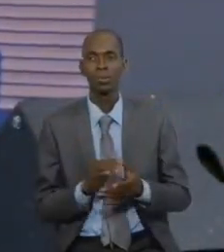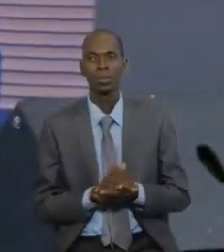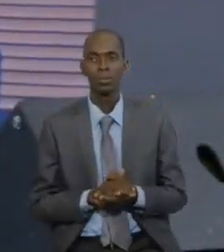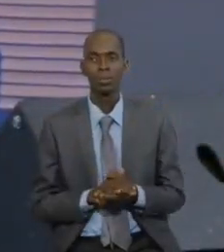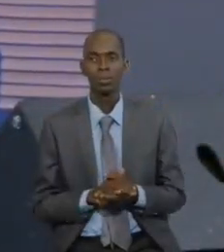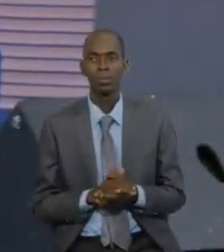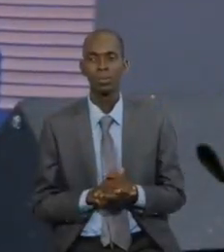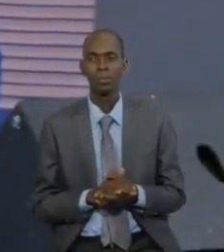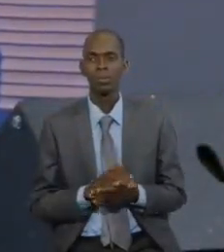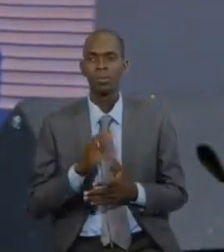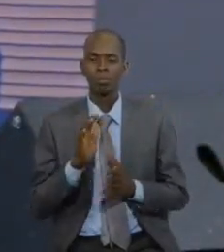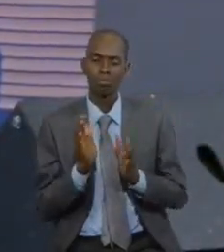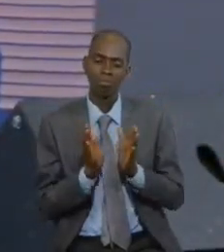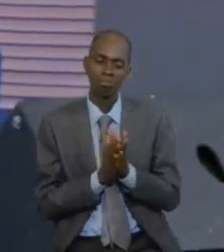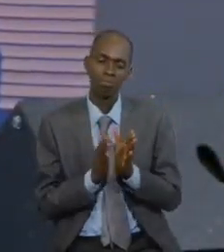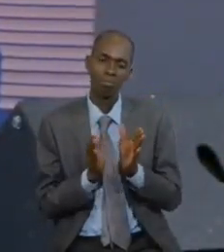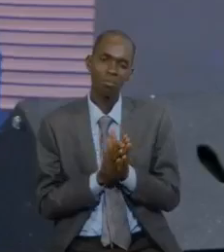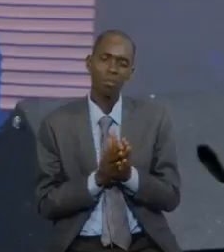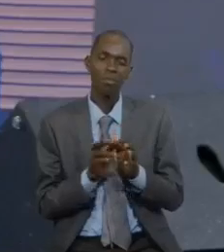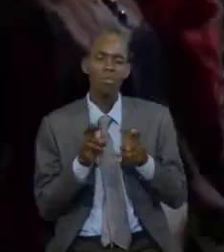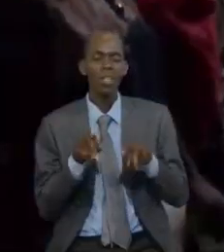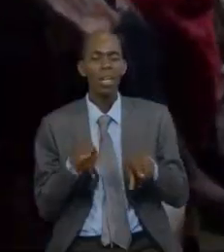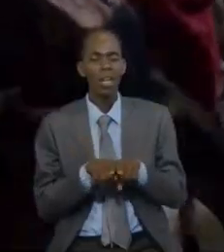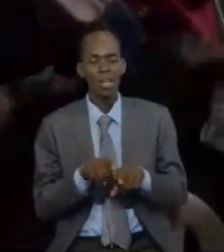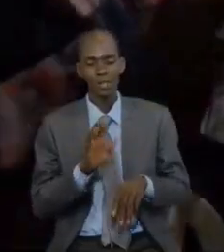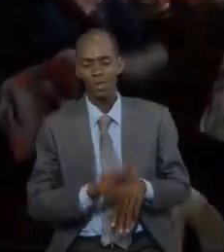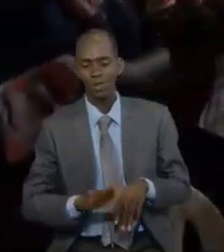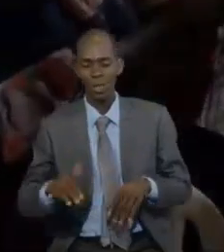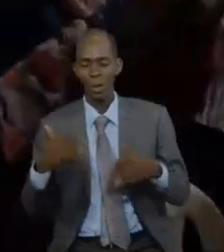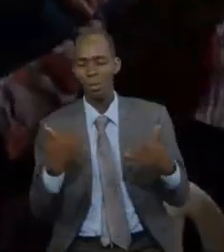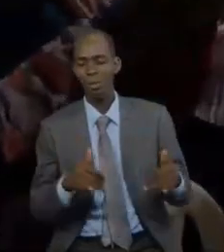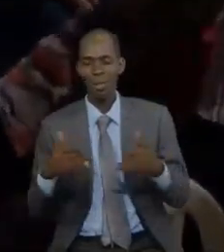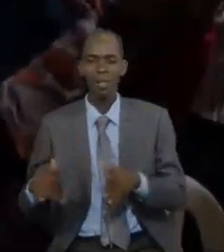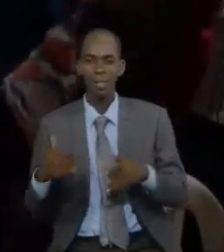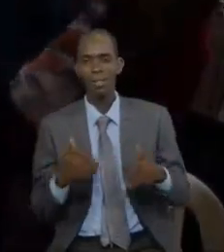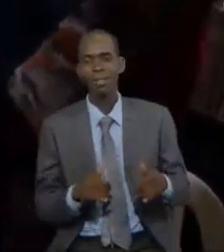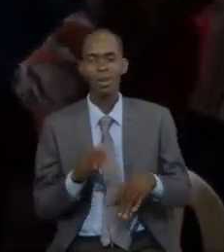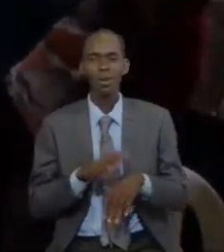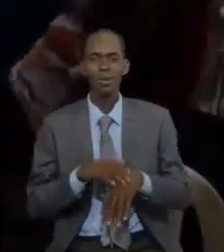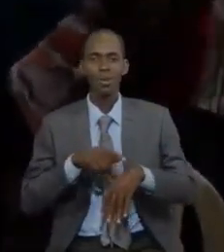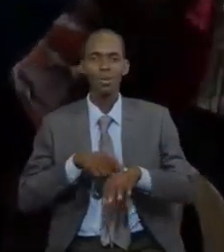Your clapping looks like children playing on the football field.